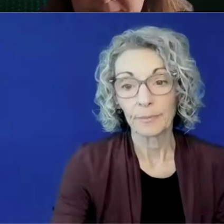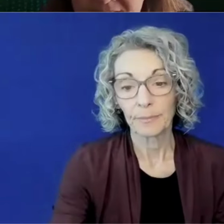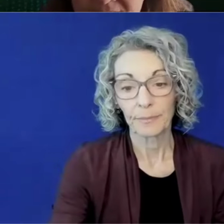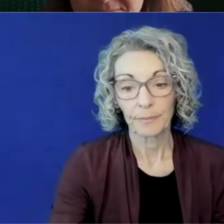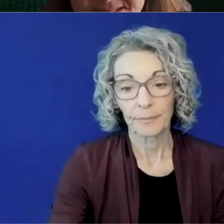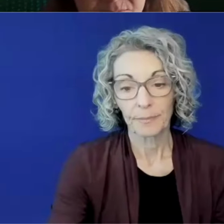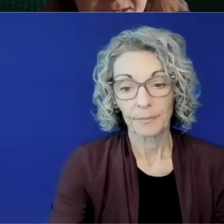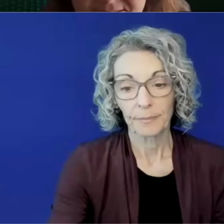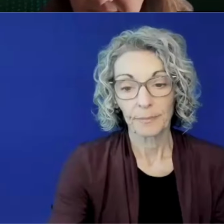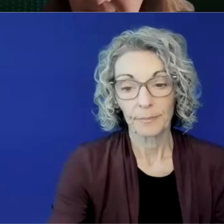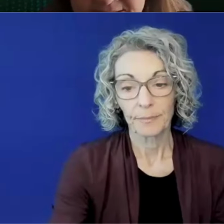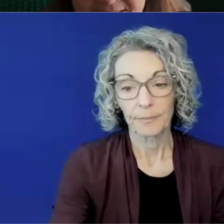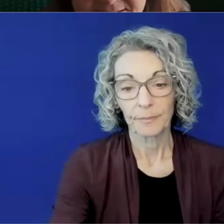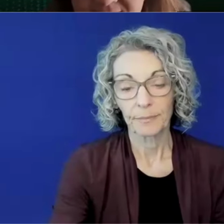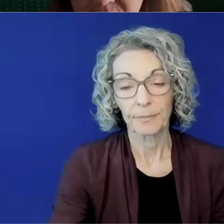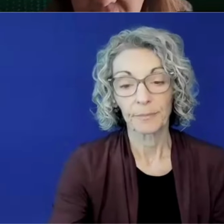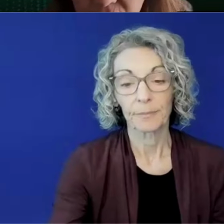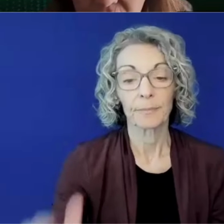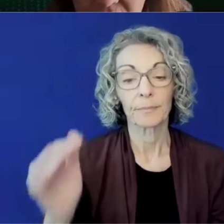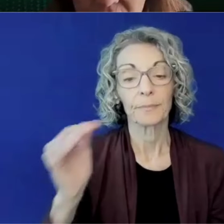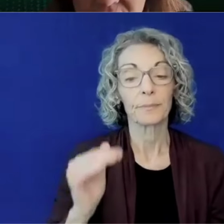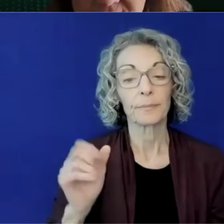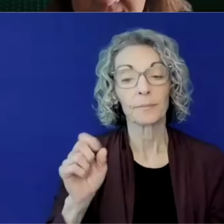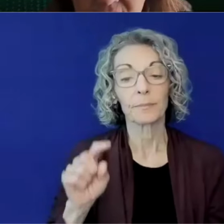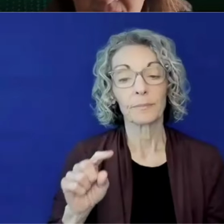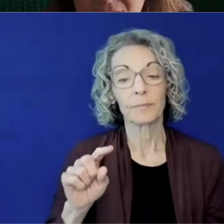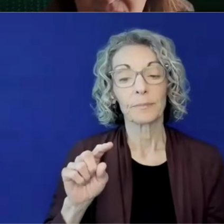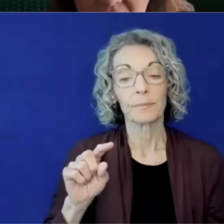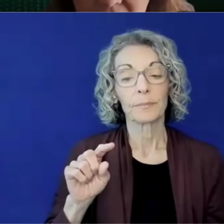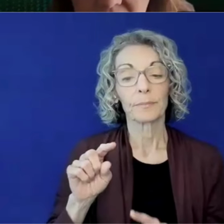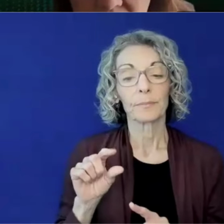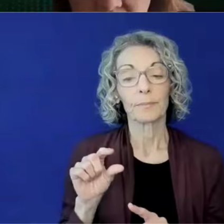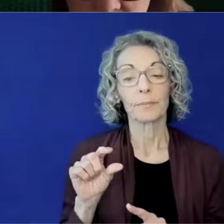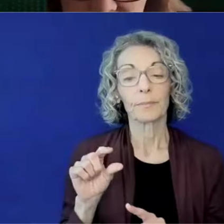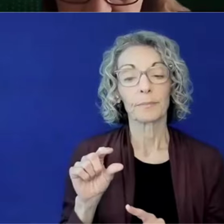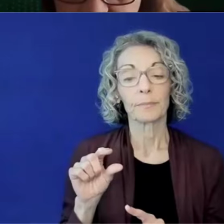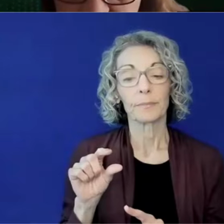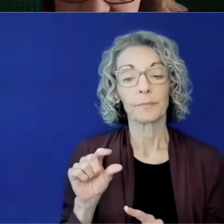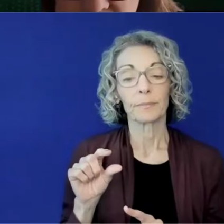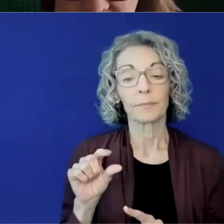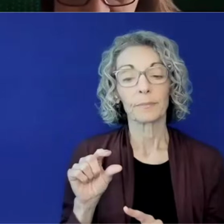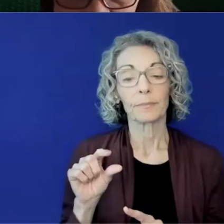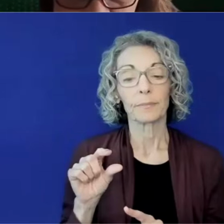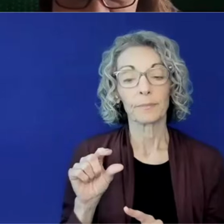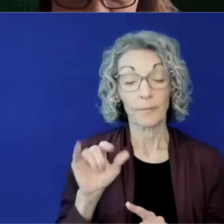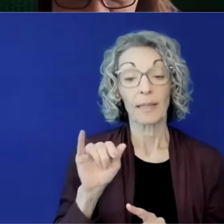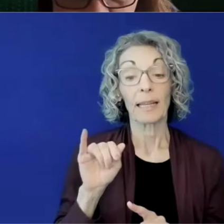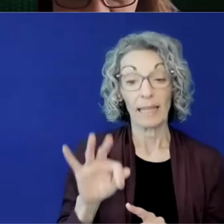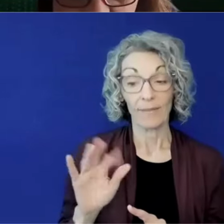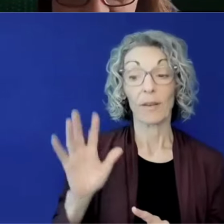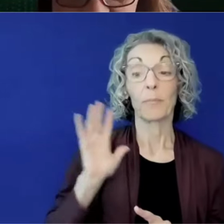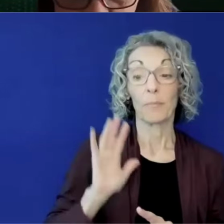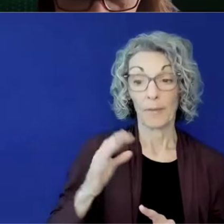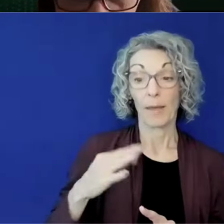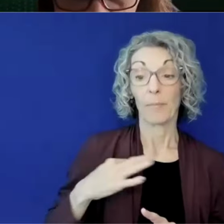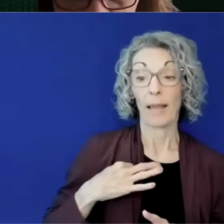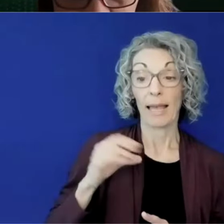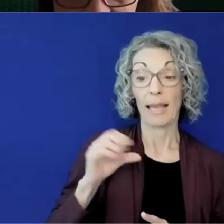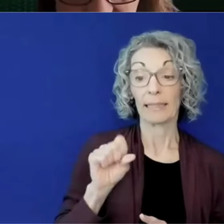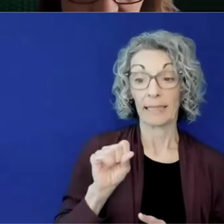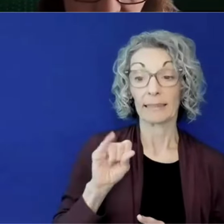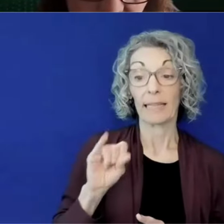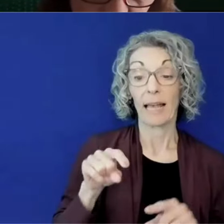Okay. Someone else again is asking about grants. What if in the past you applied for SSI when you were in